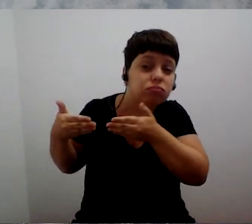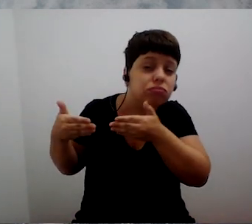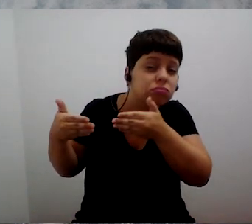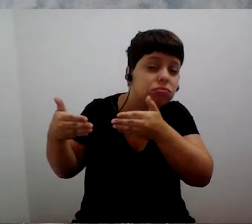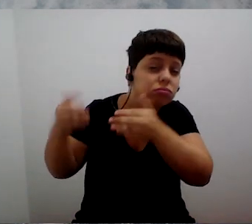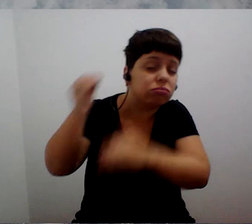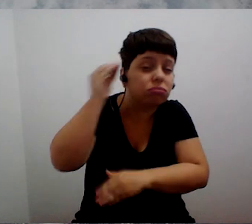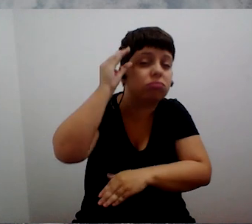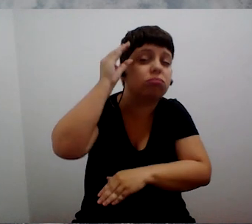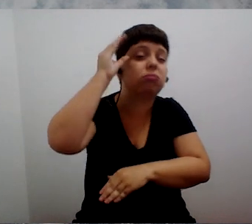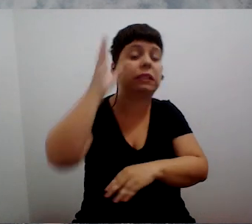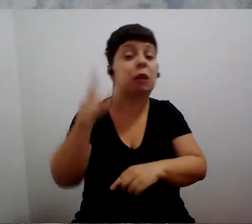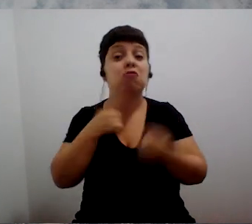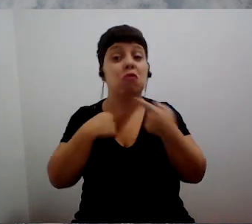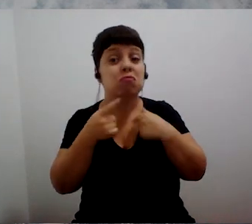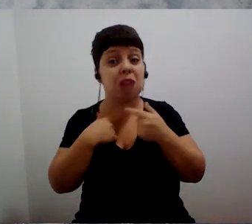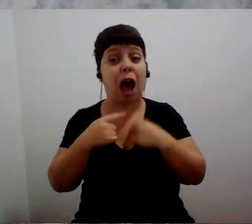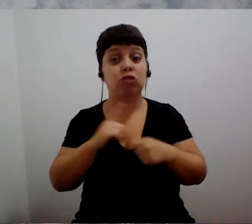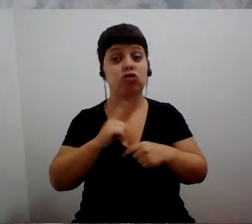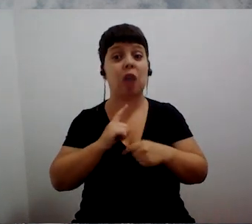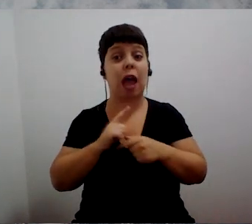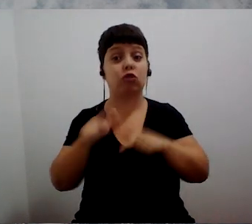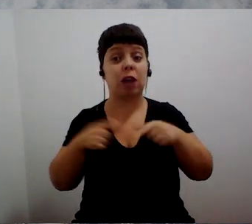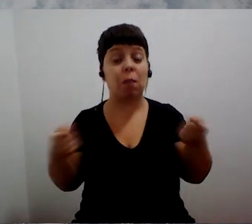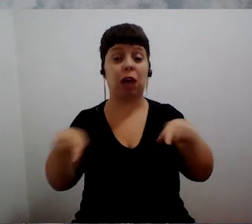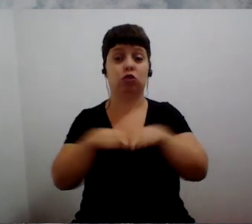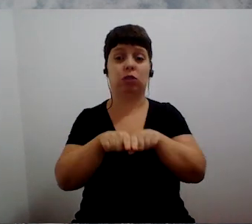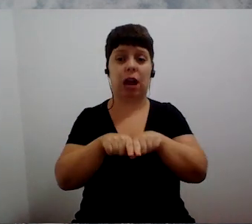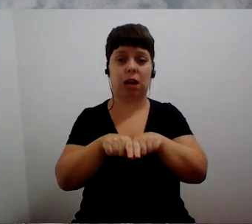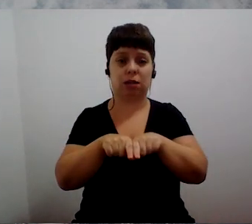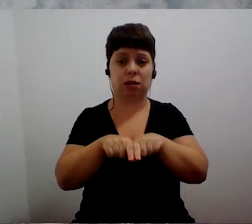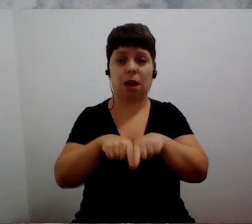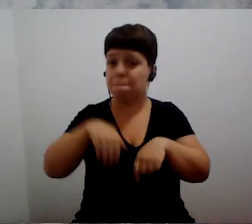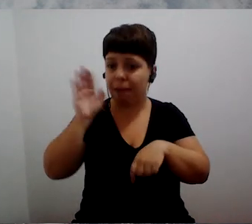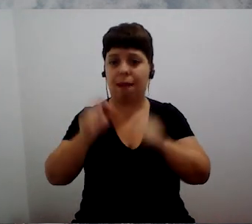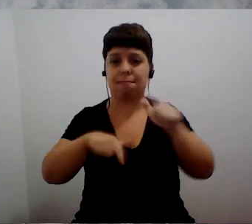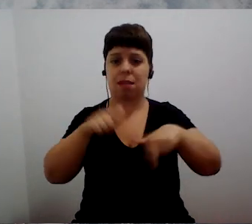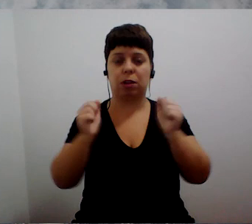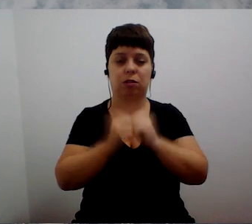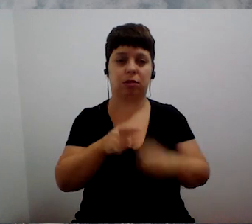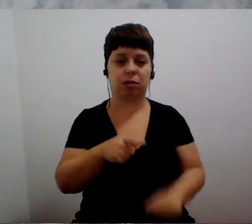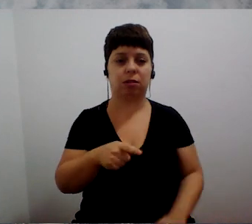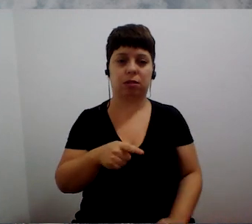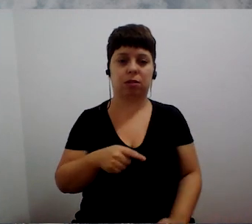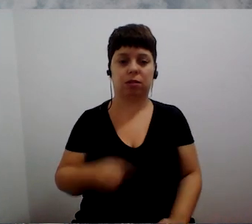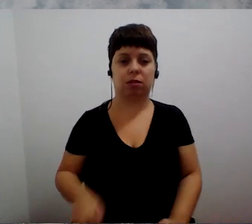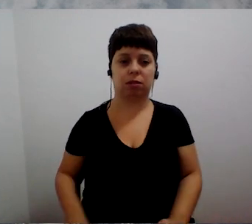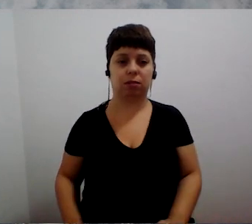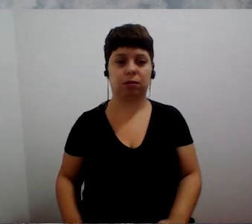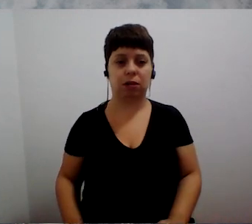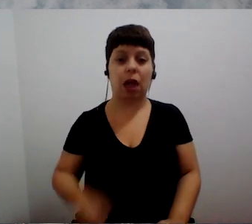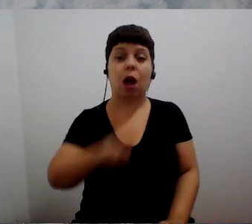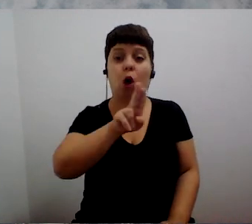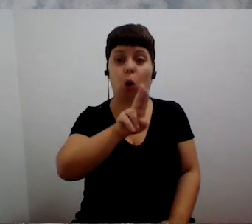And we desire to work more together and more with you. We have a huge relation with